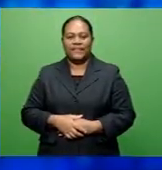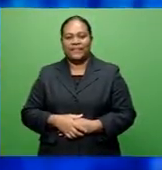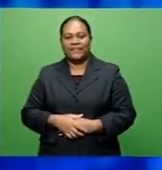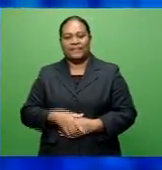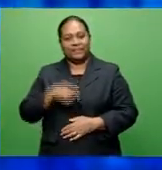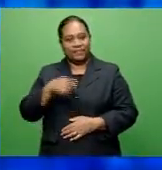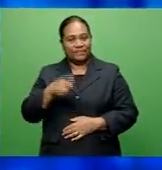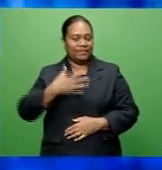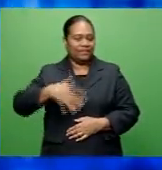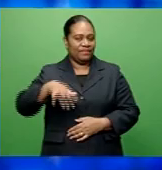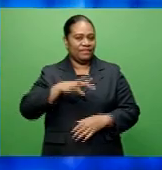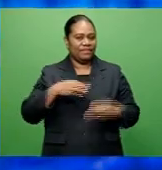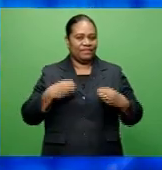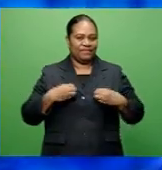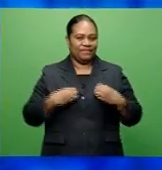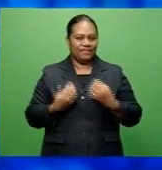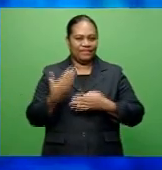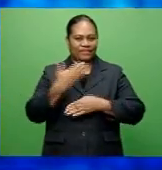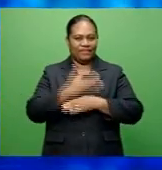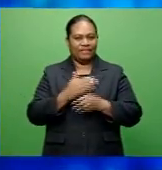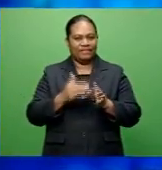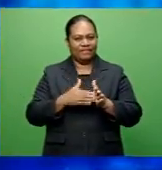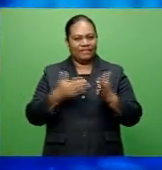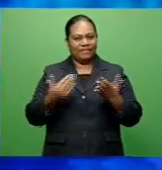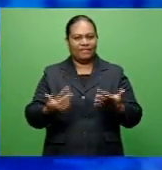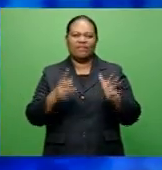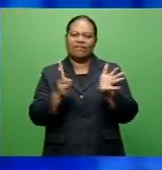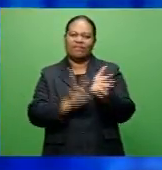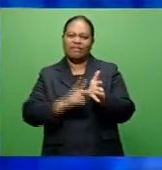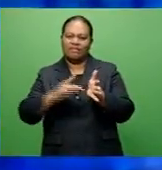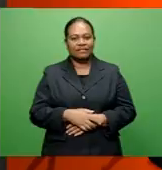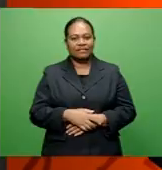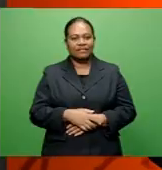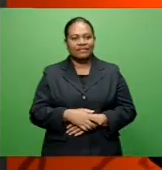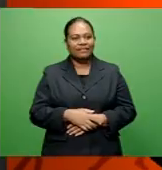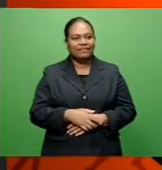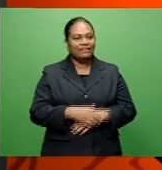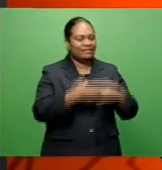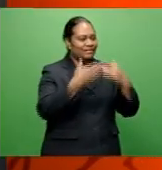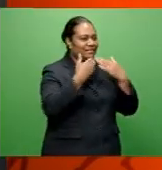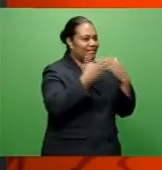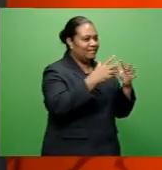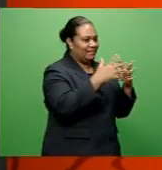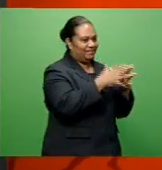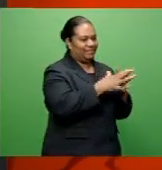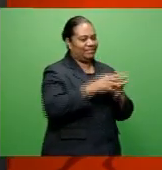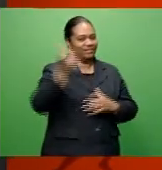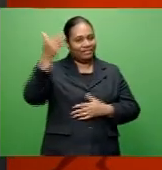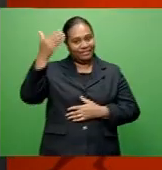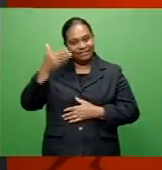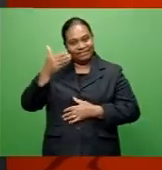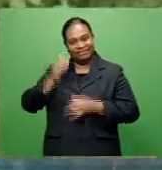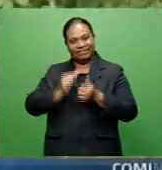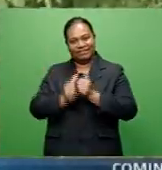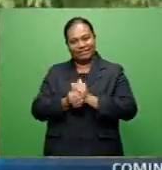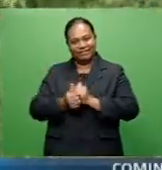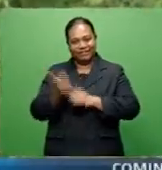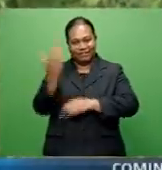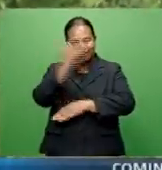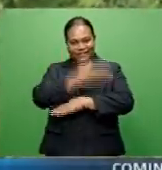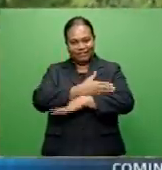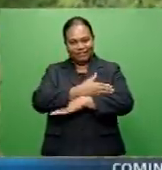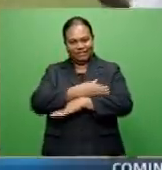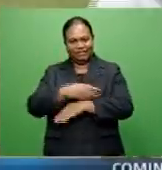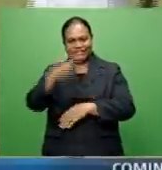And that's it from Business Tonight. We now join Venina with the latest in sports. Thanks, Whitney. Good evening. Ahead in sports tonight,